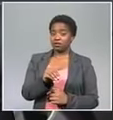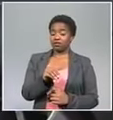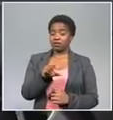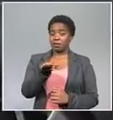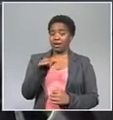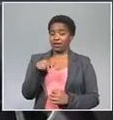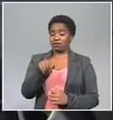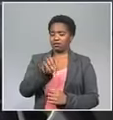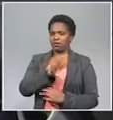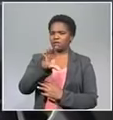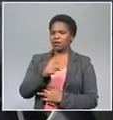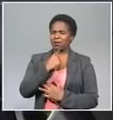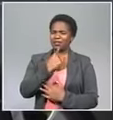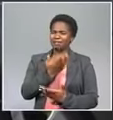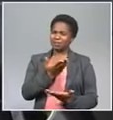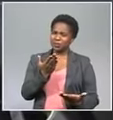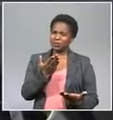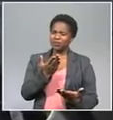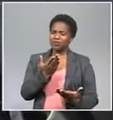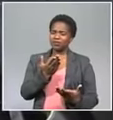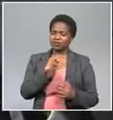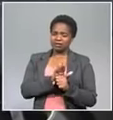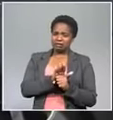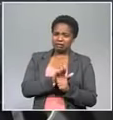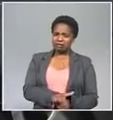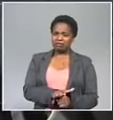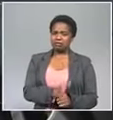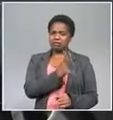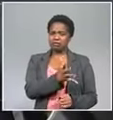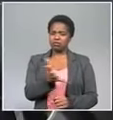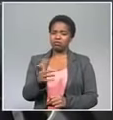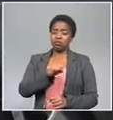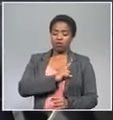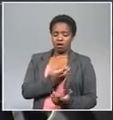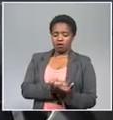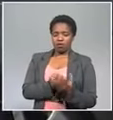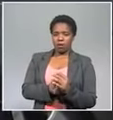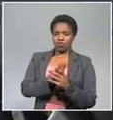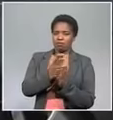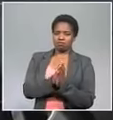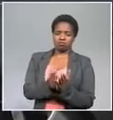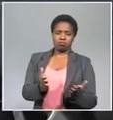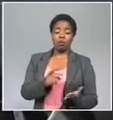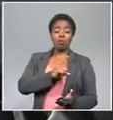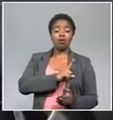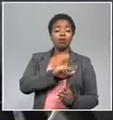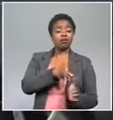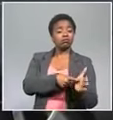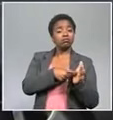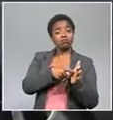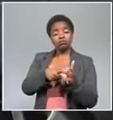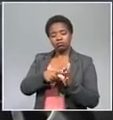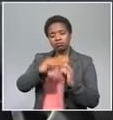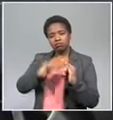decrease, and economists identified depressed investment and expenditure in the economy, weak consumer demand and the continued decline